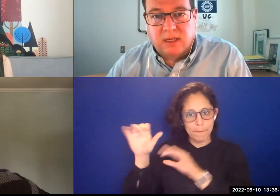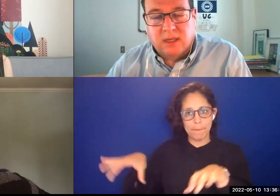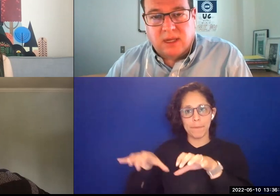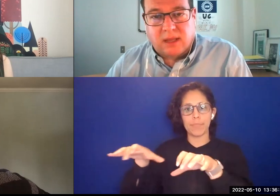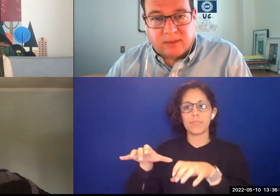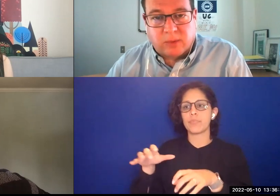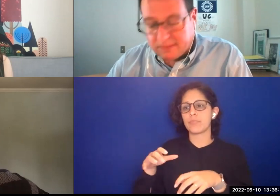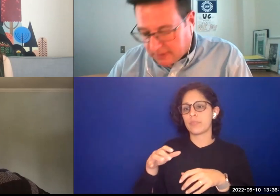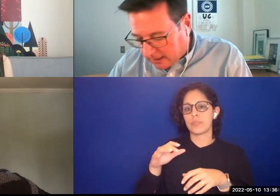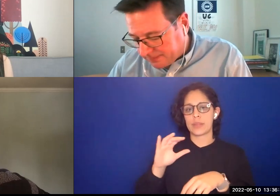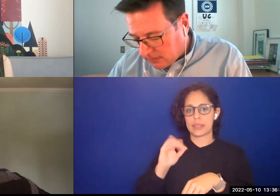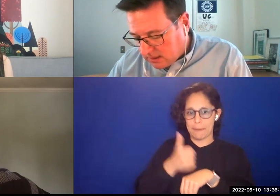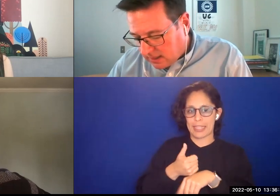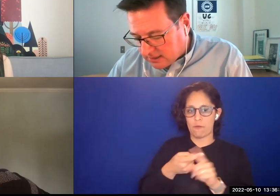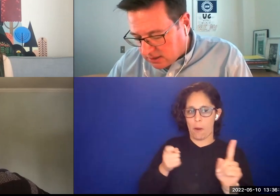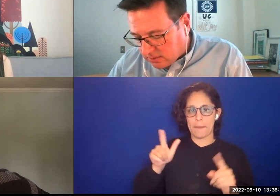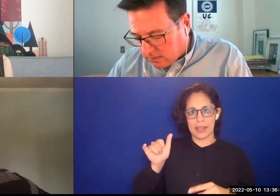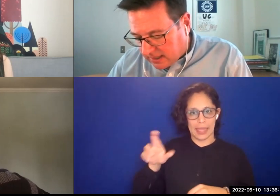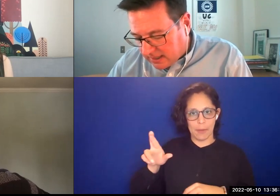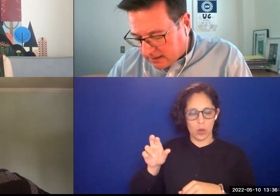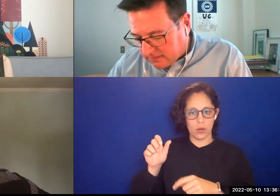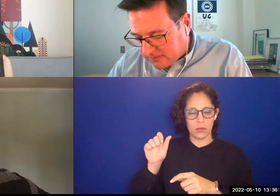based in the labor movement.